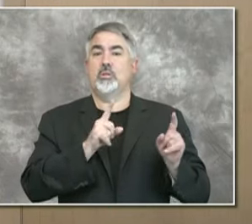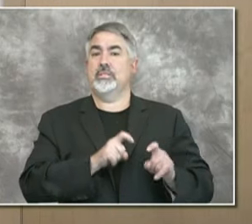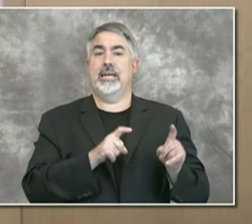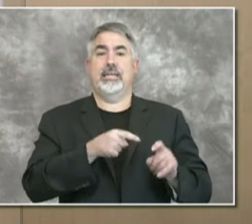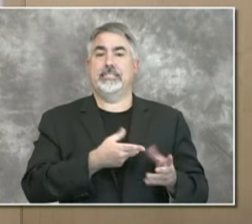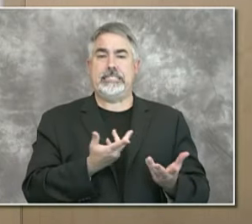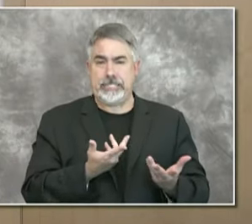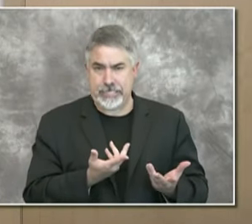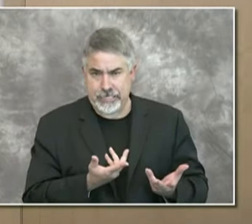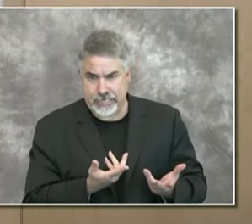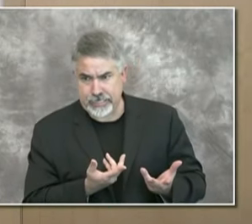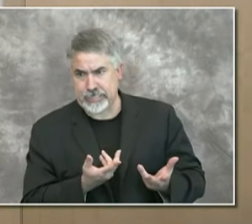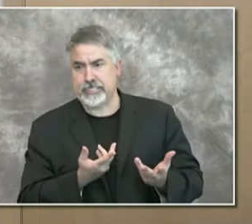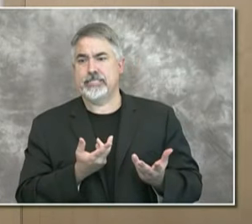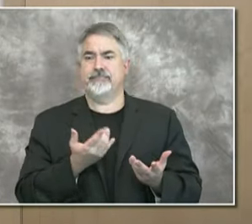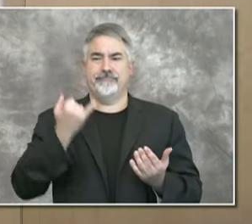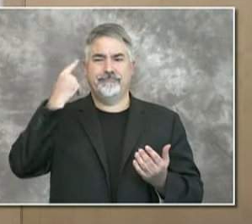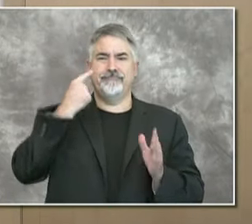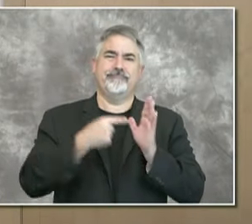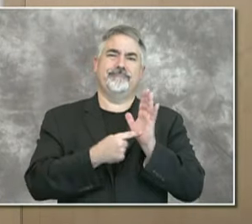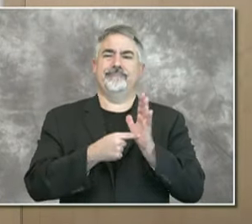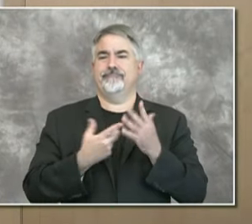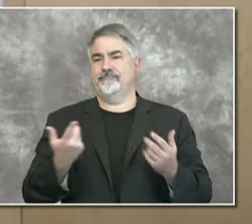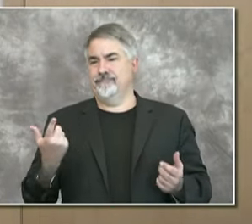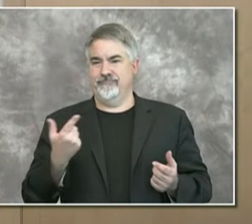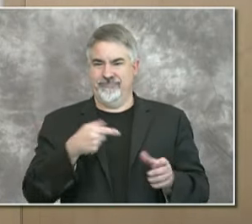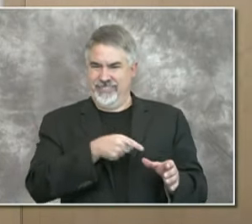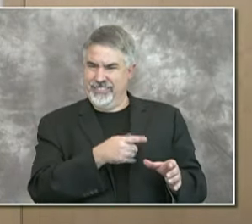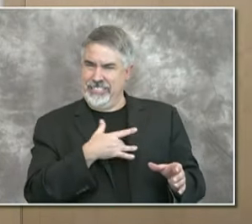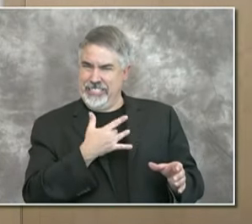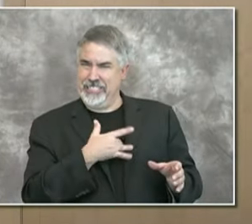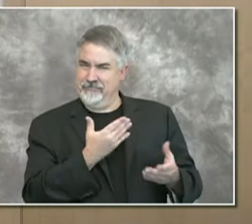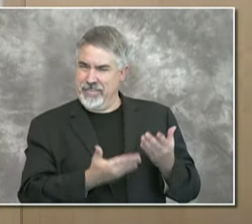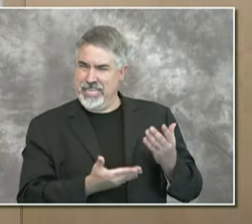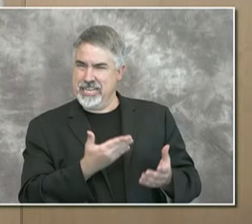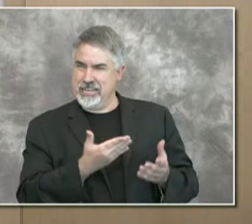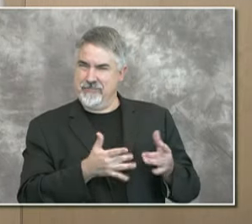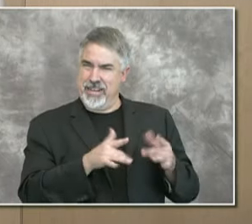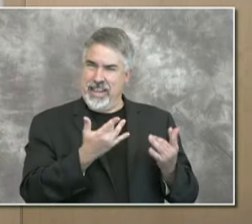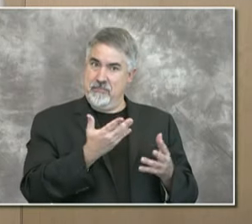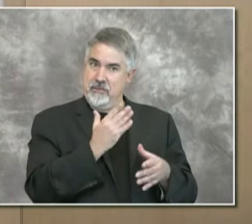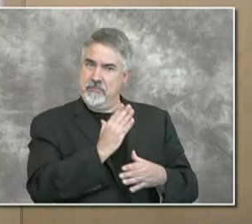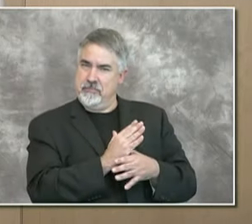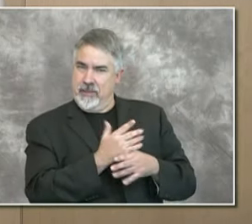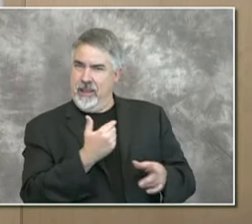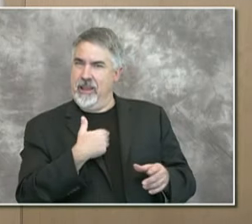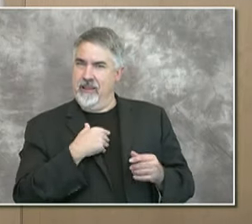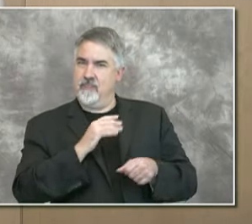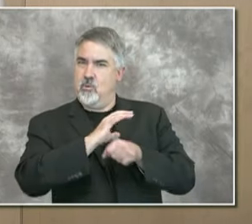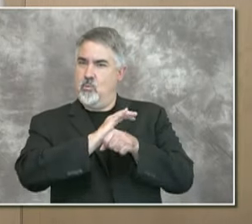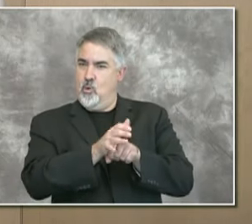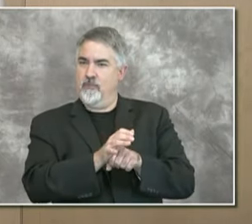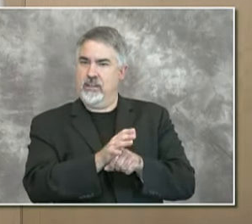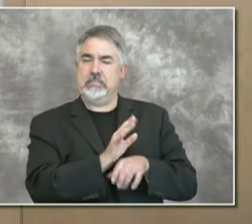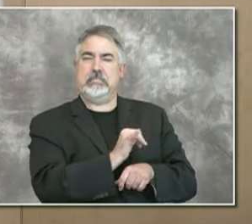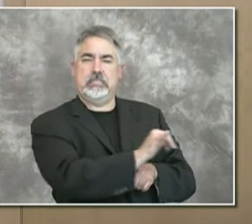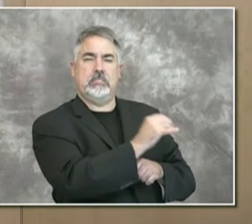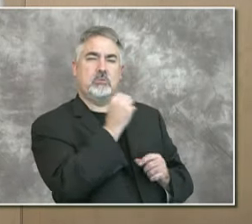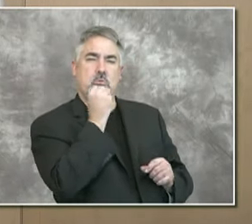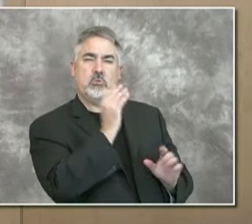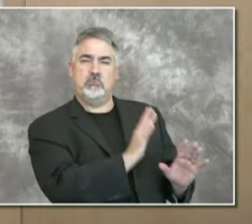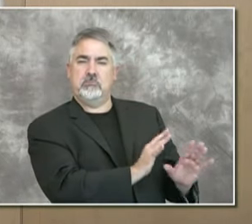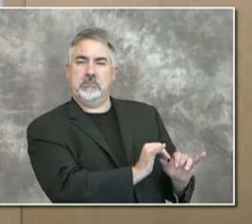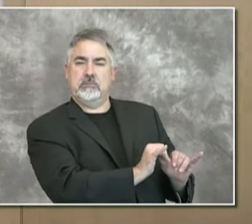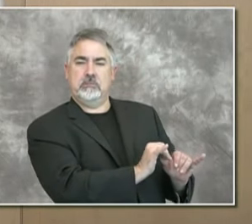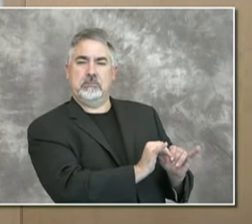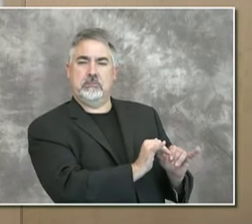case for when we are telling individuals if you have mild to moderate symptoms, you can go home until your symptoms are resolved.